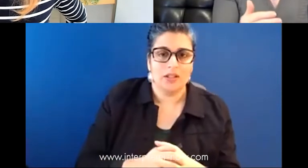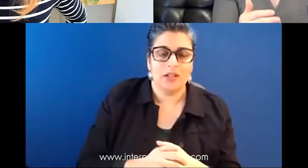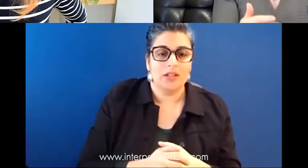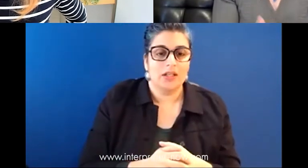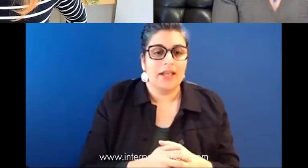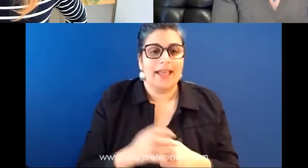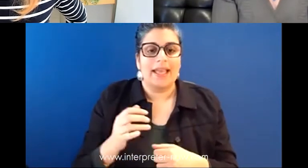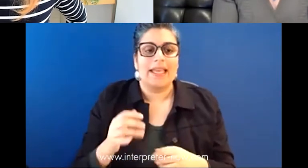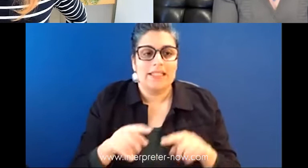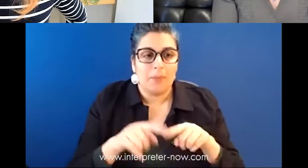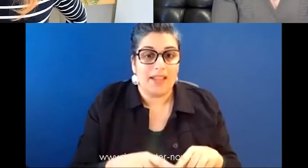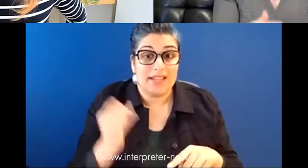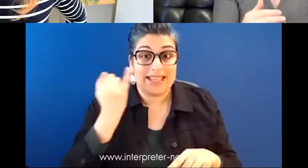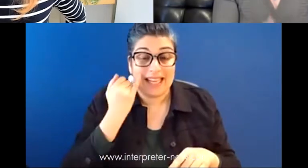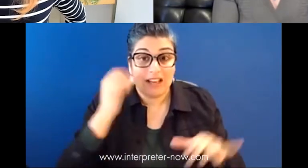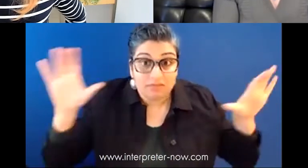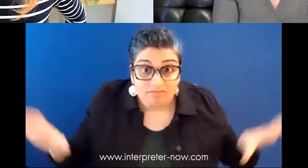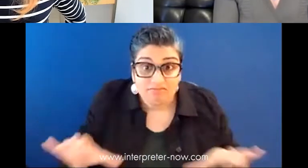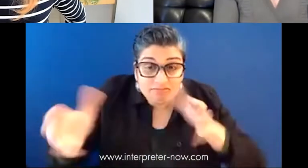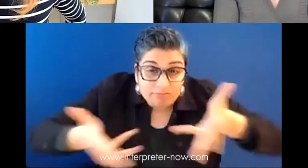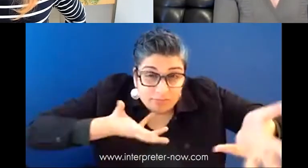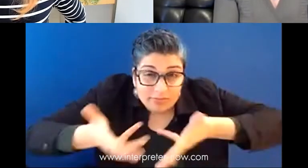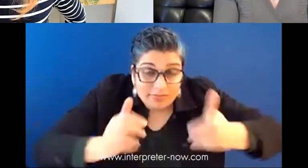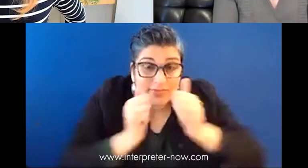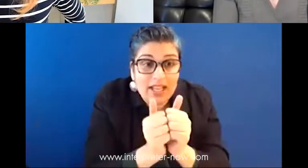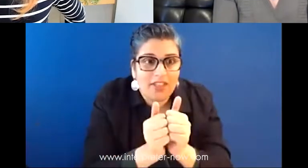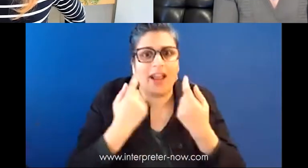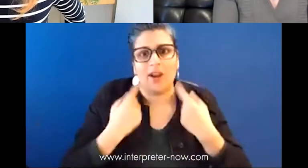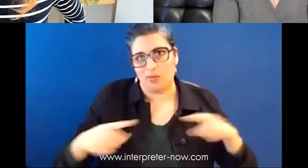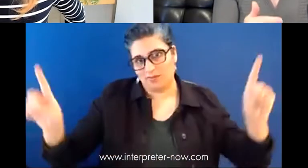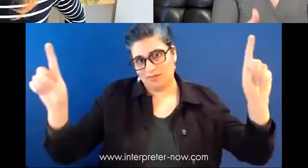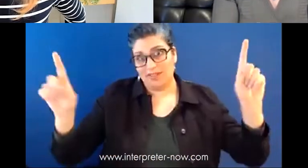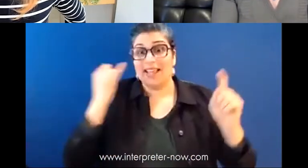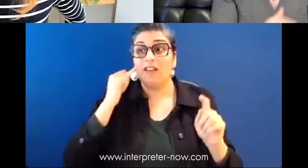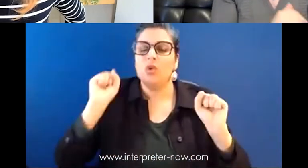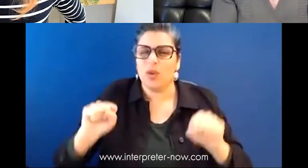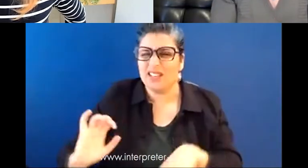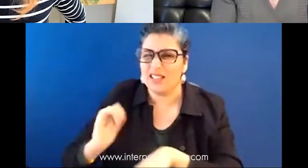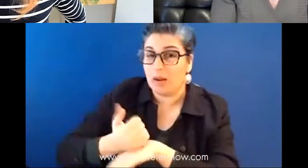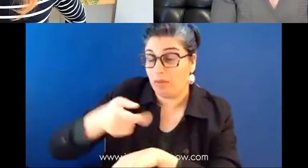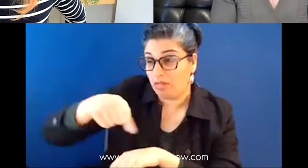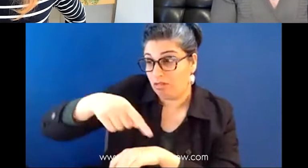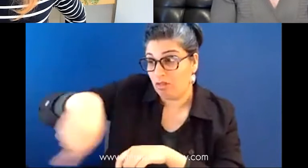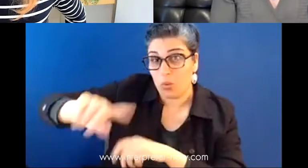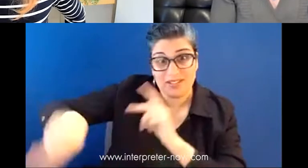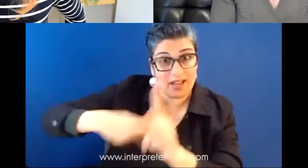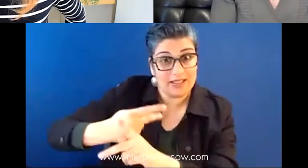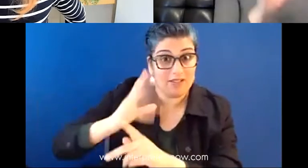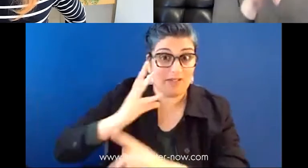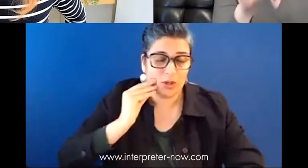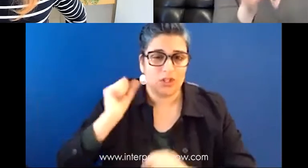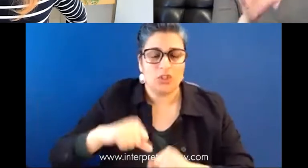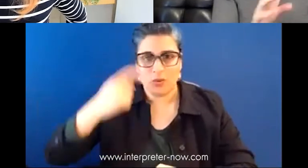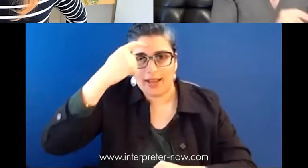together and it paid off. If you can engineer those kinds of experiences, you can rewire people's brains. And